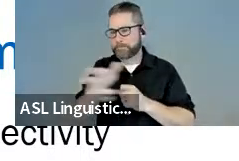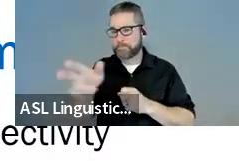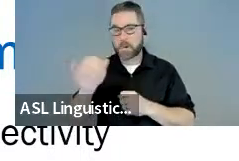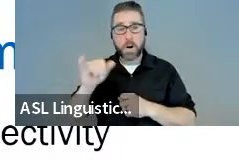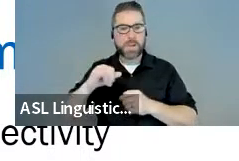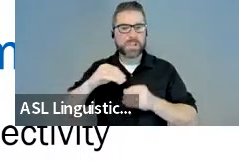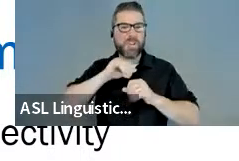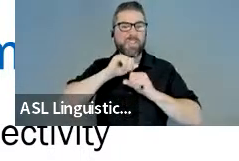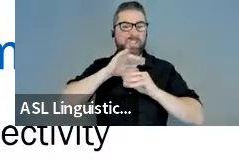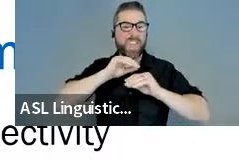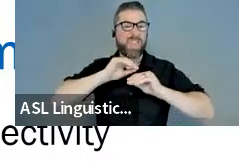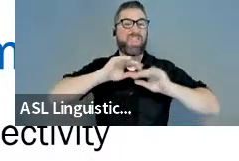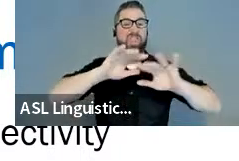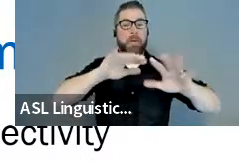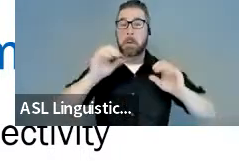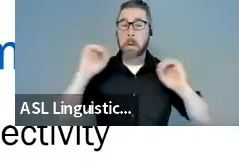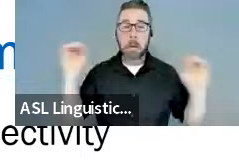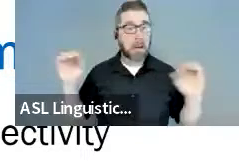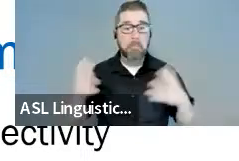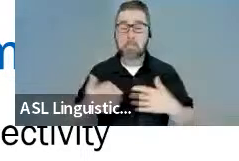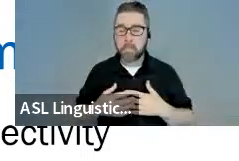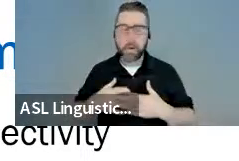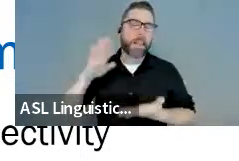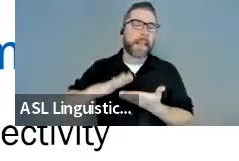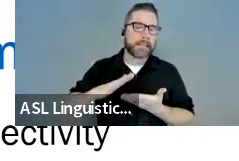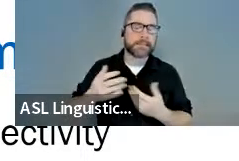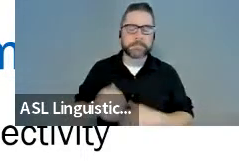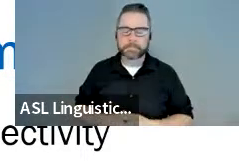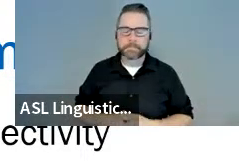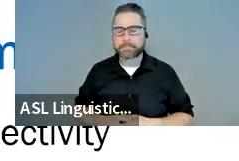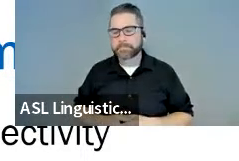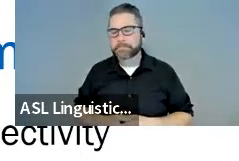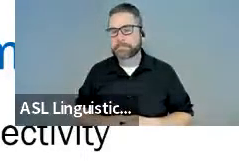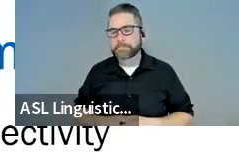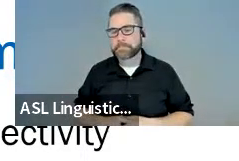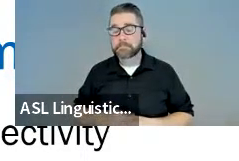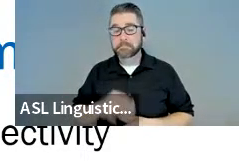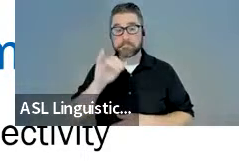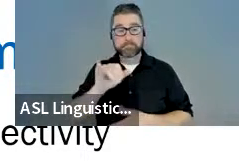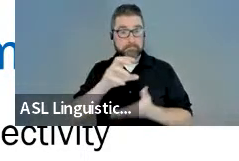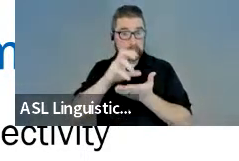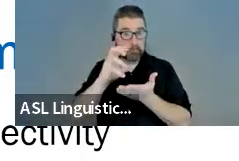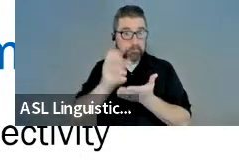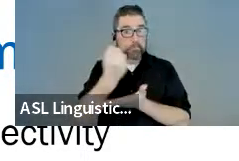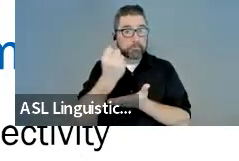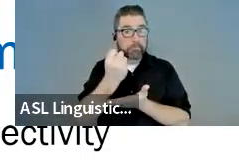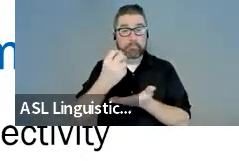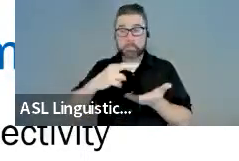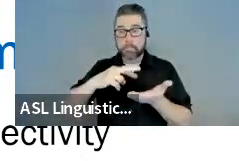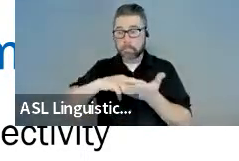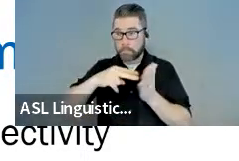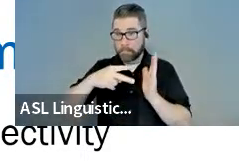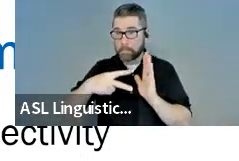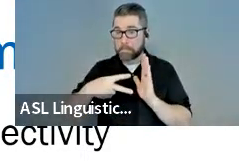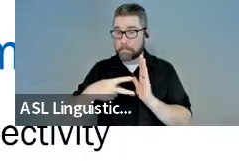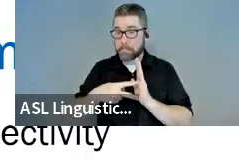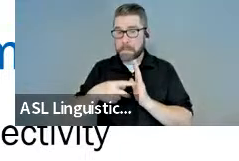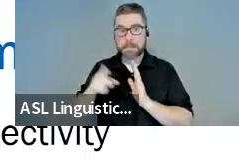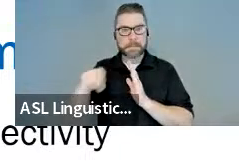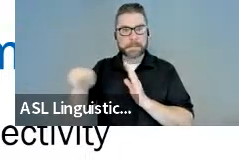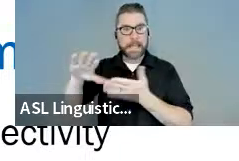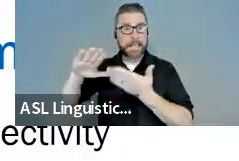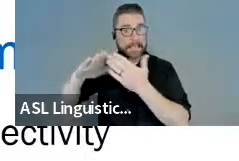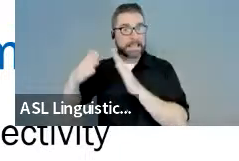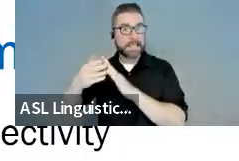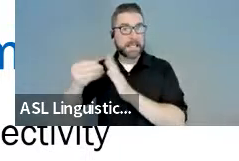air pollution created by cars. And so the opportunity is to leverage, meaning the city is coming with a lot of funding, but you